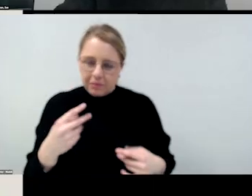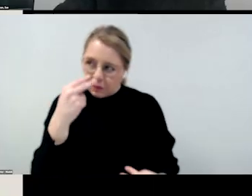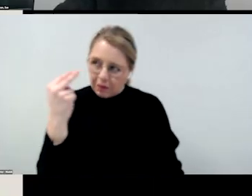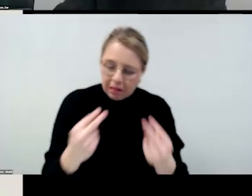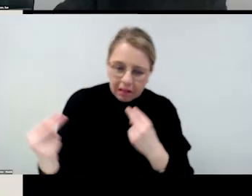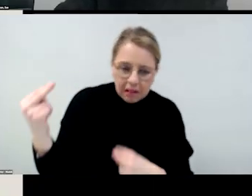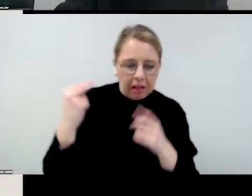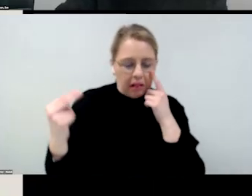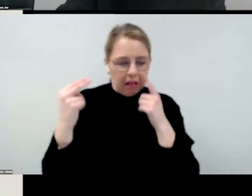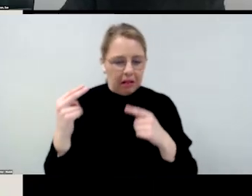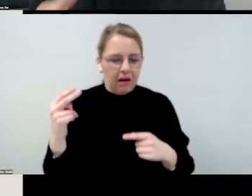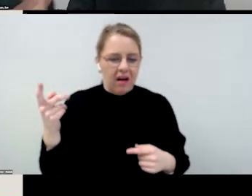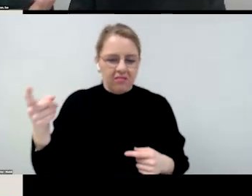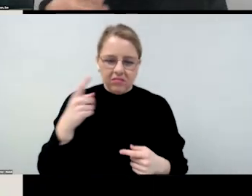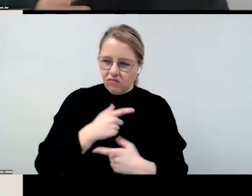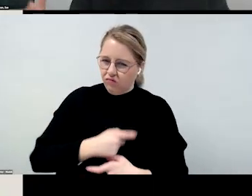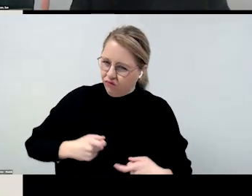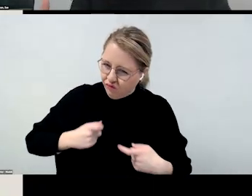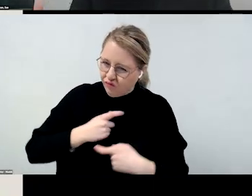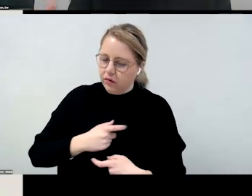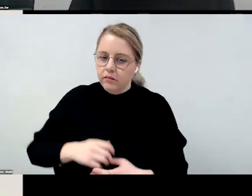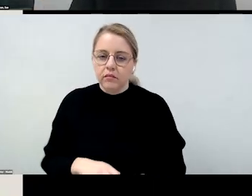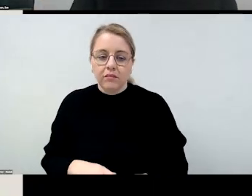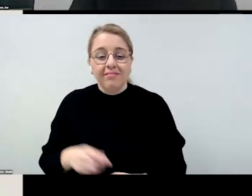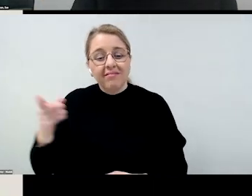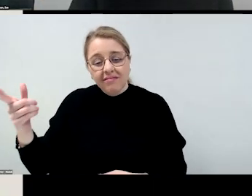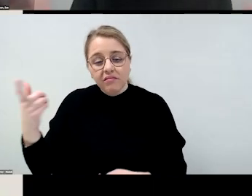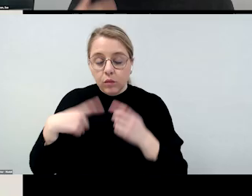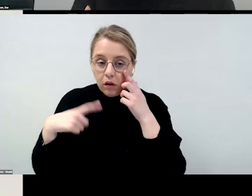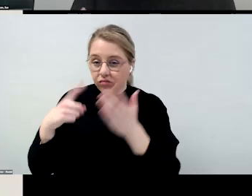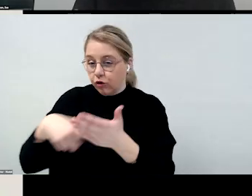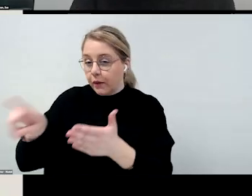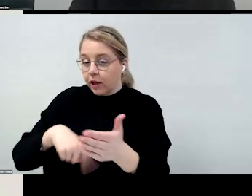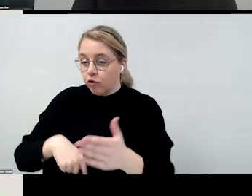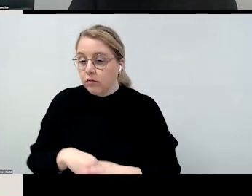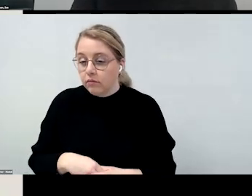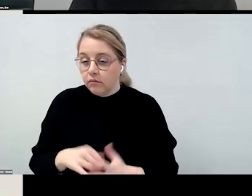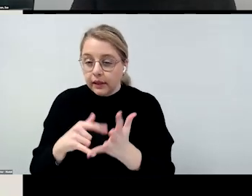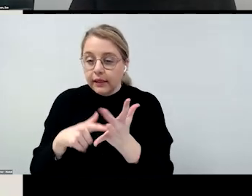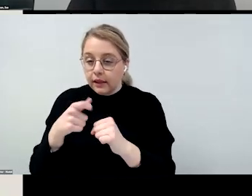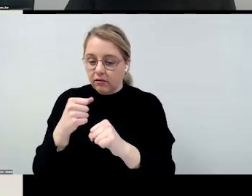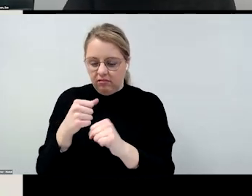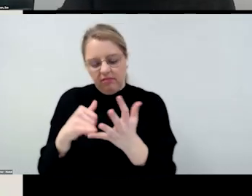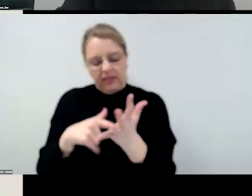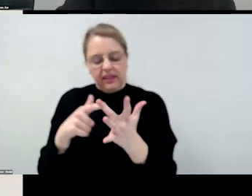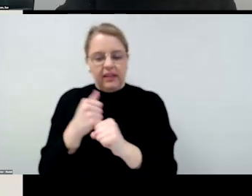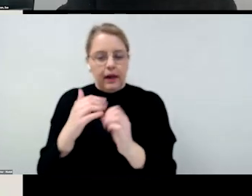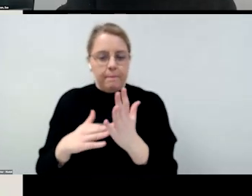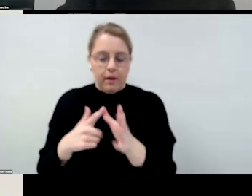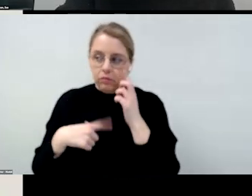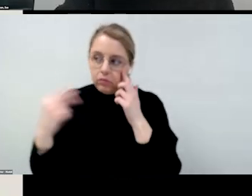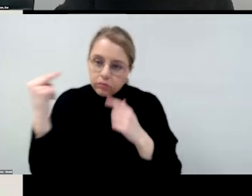staff got frustrated at him. And these perceptions of stigma and discrimination will feed into this negative association George has